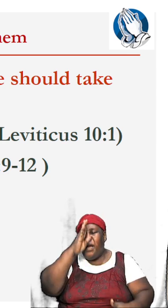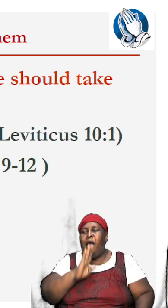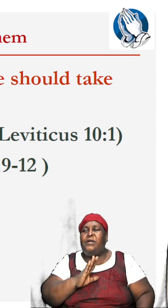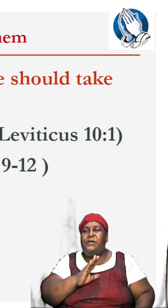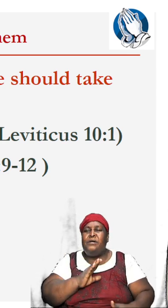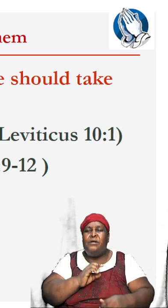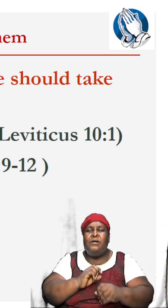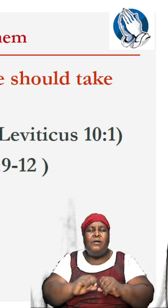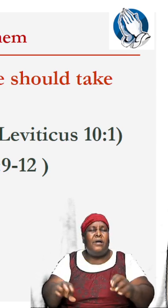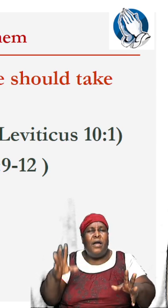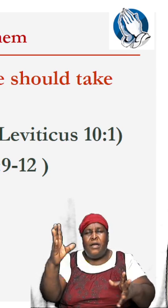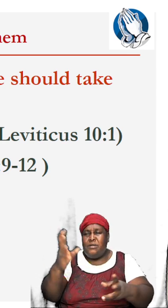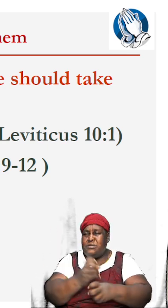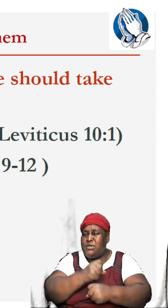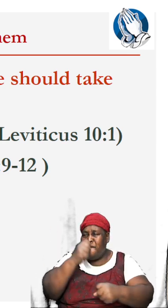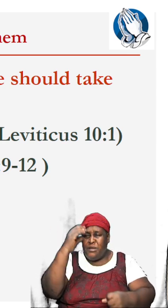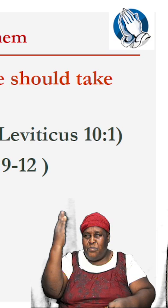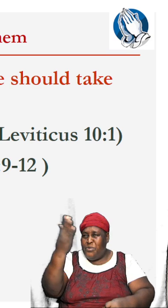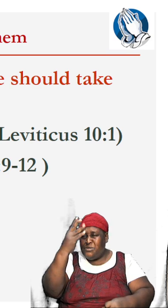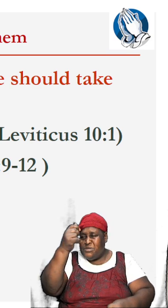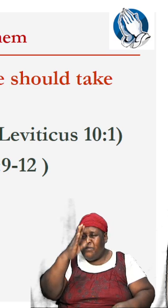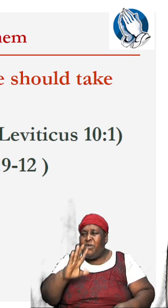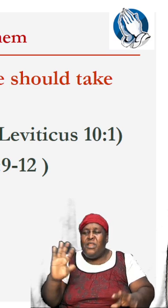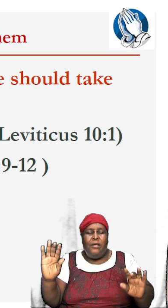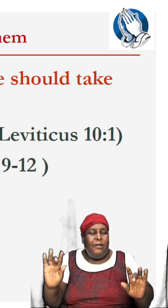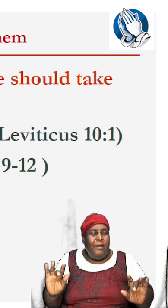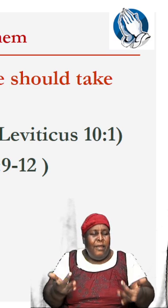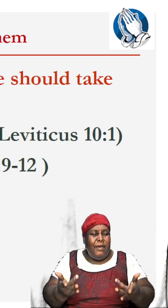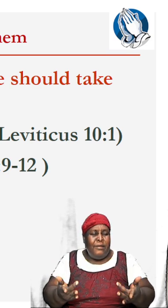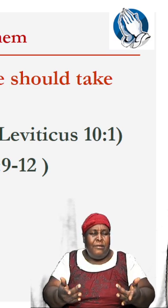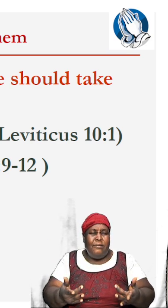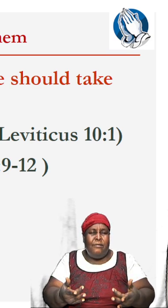the presence of God for granted.